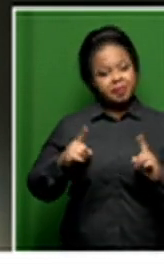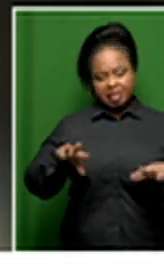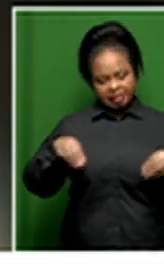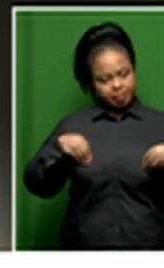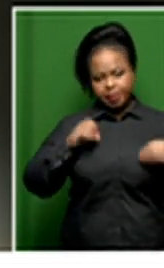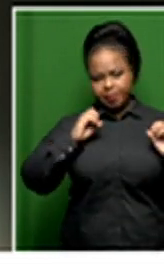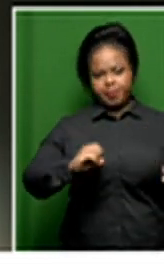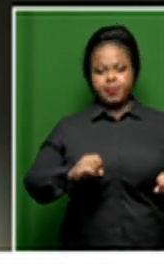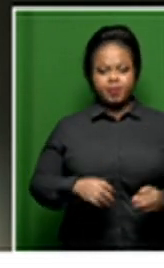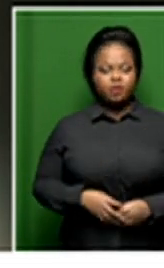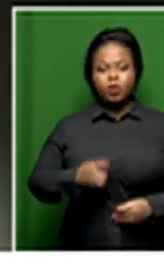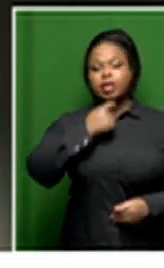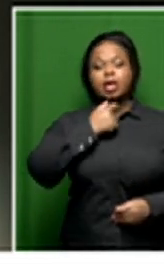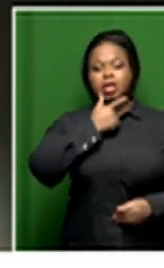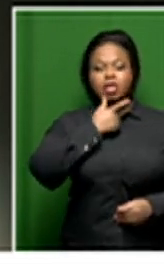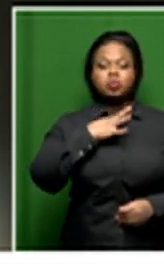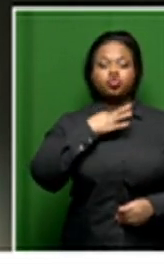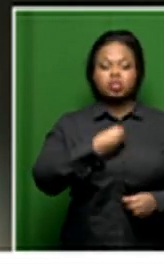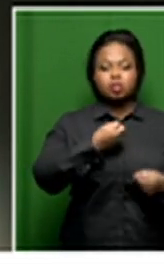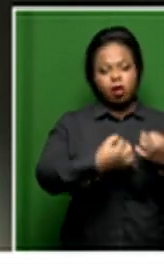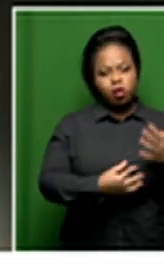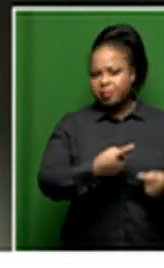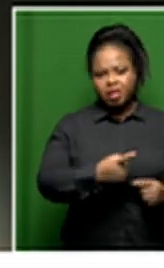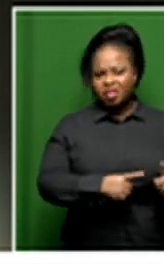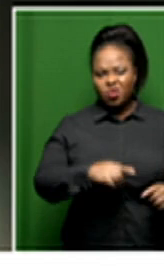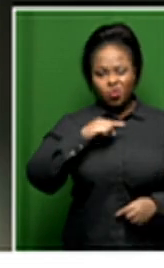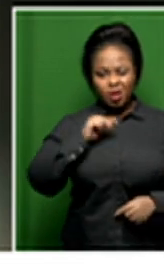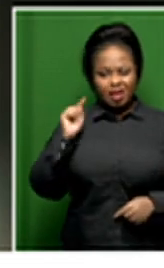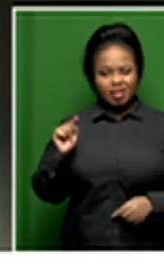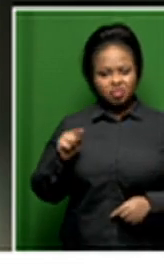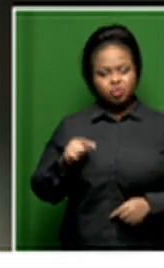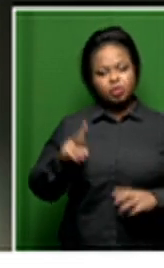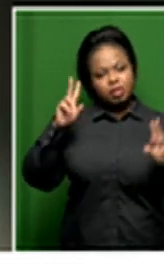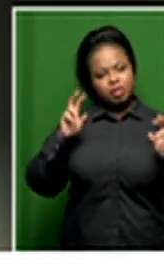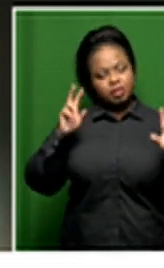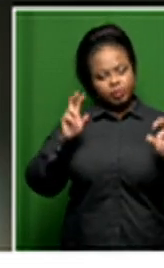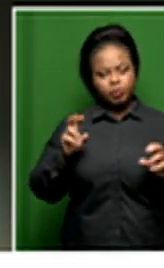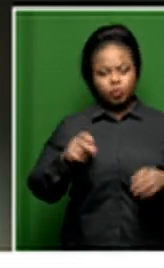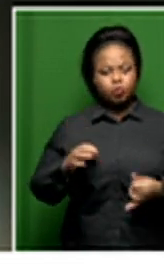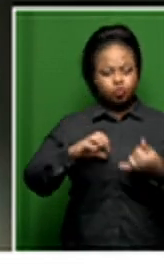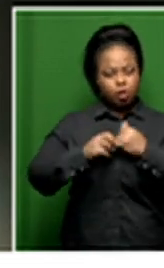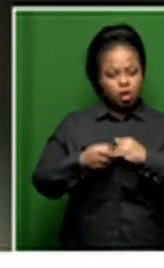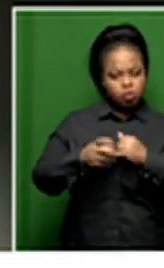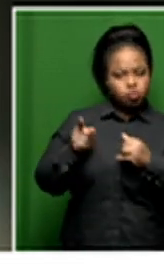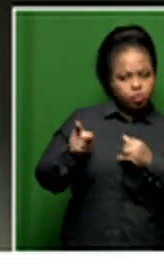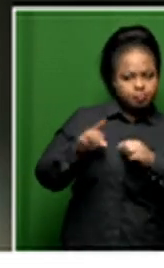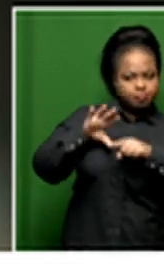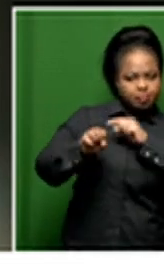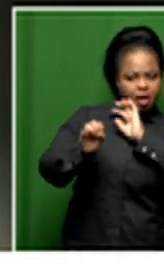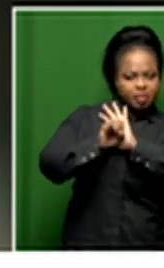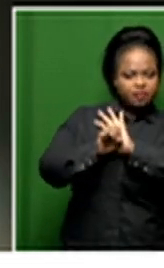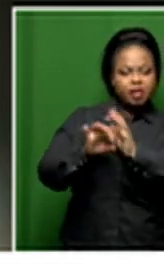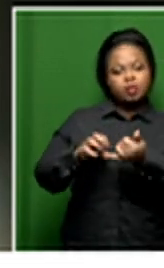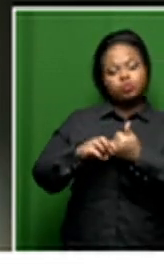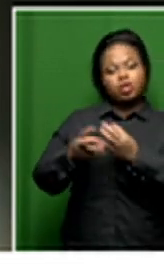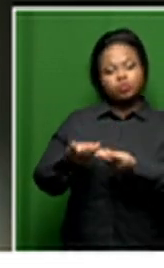intolerance. And it's an issue of tackling where that is coming from and then engaging on it. So if it's sort